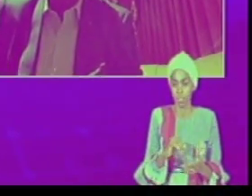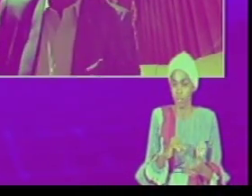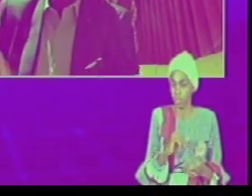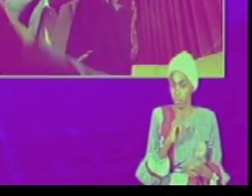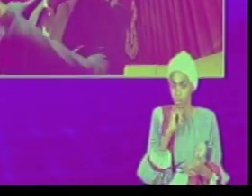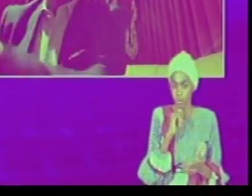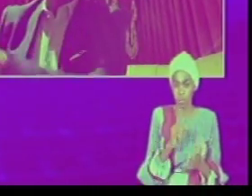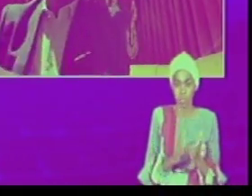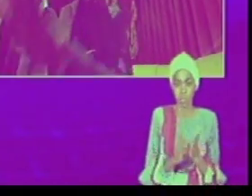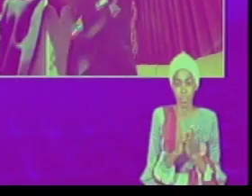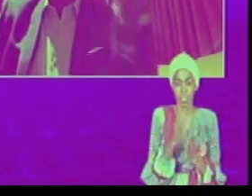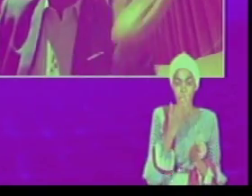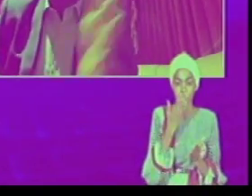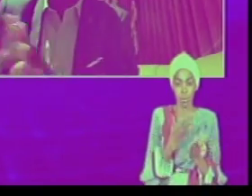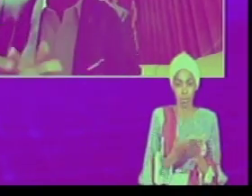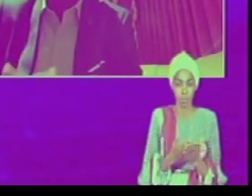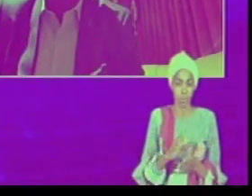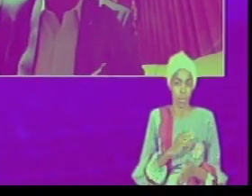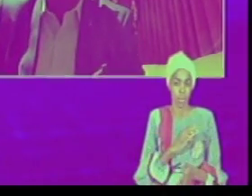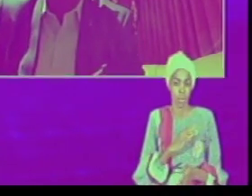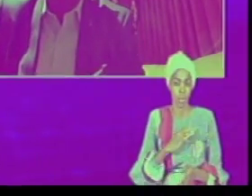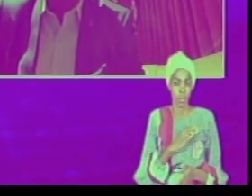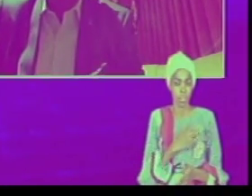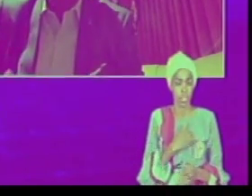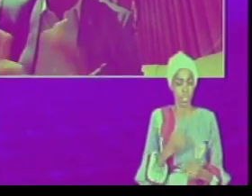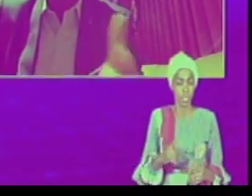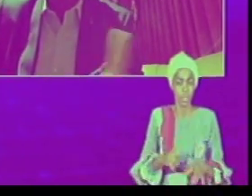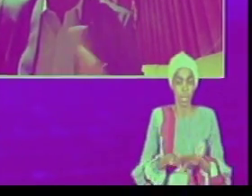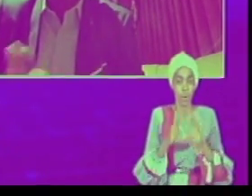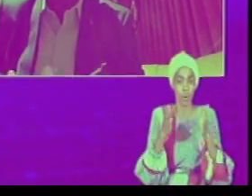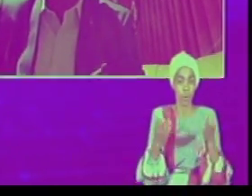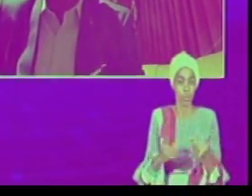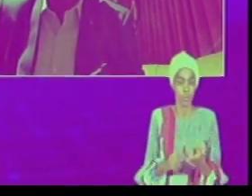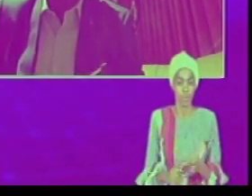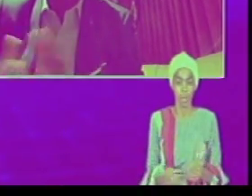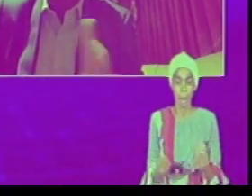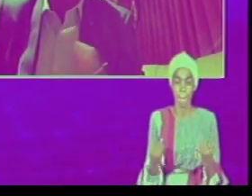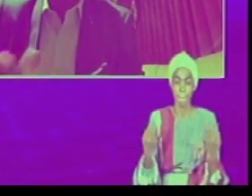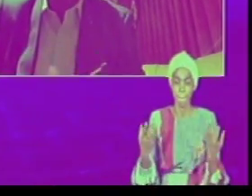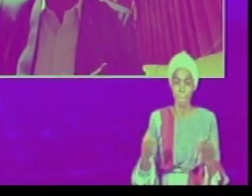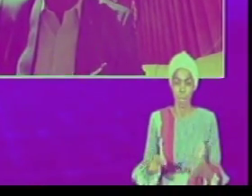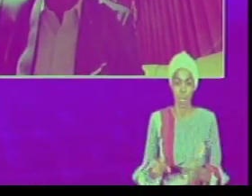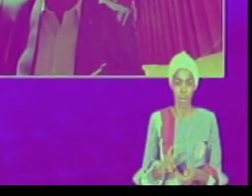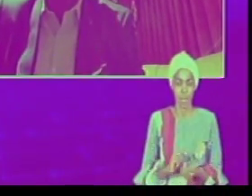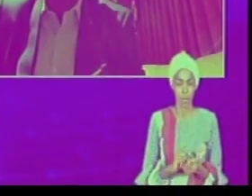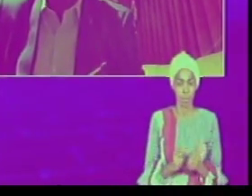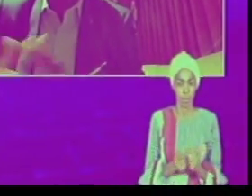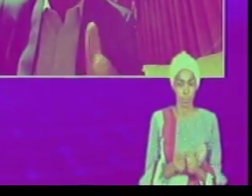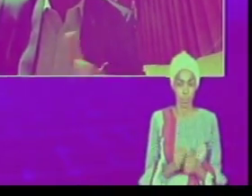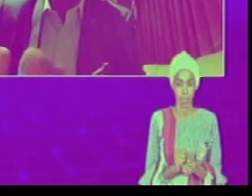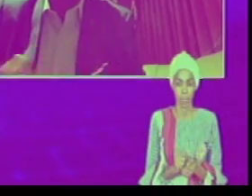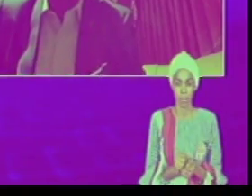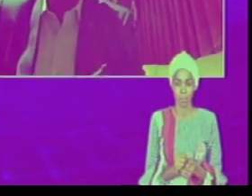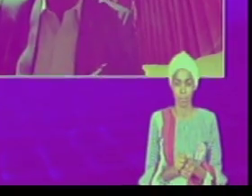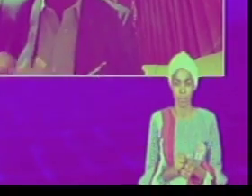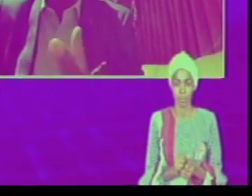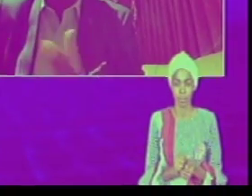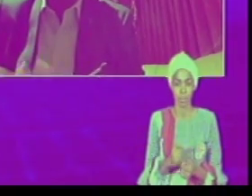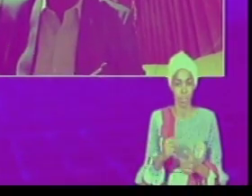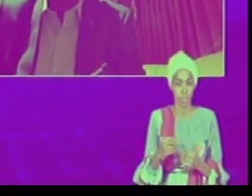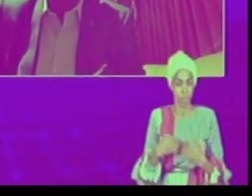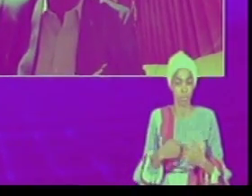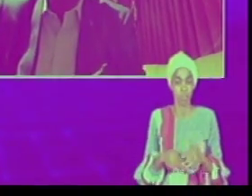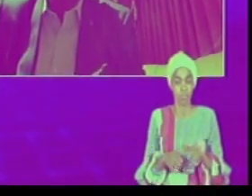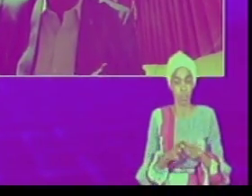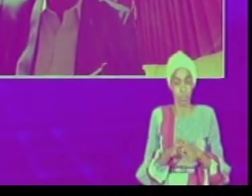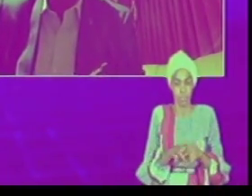thereby leading to all sorts of problems. And we see a rise in the suicide rate of youth, depression,